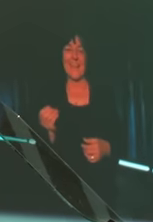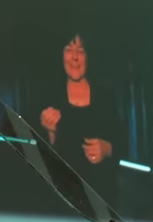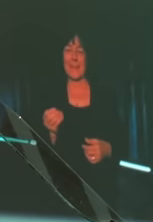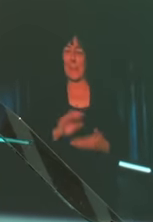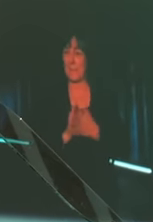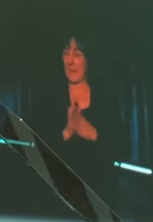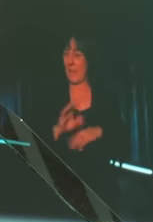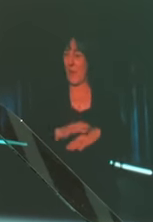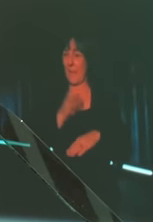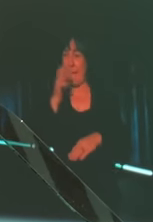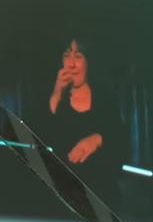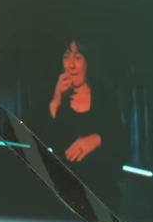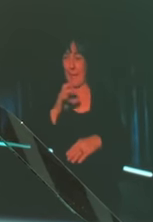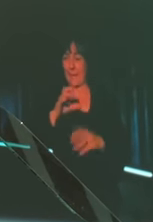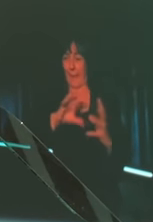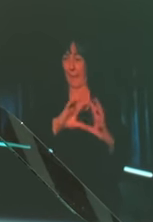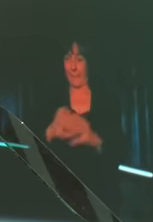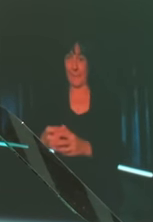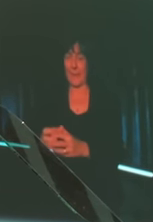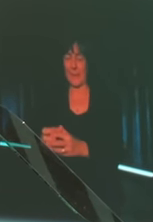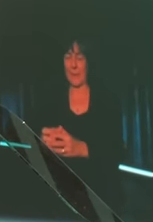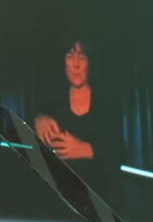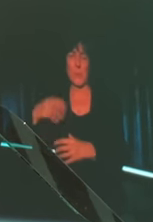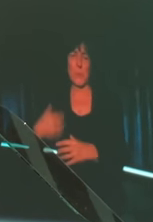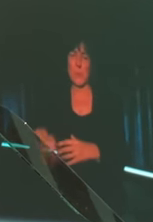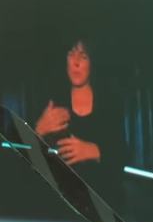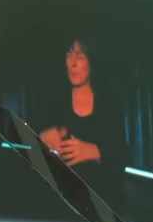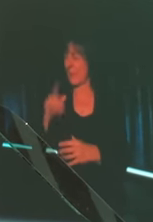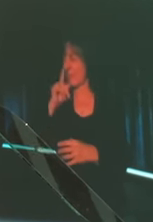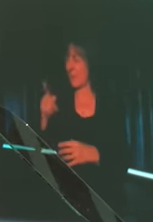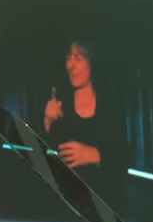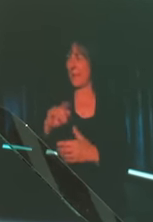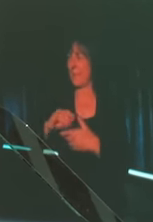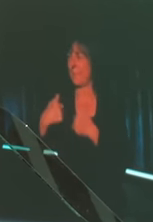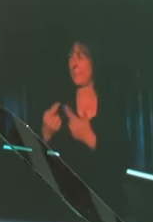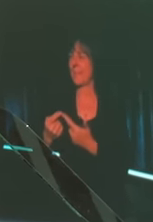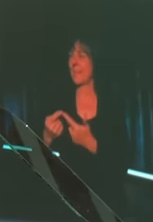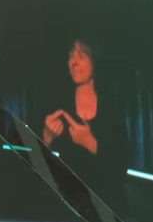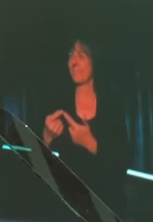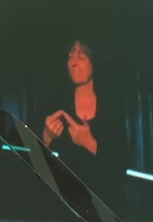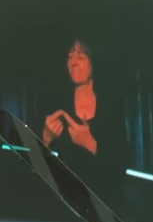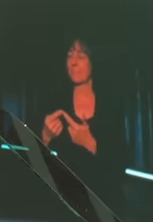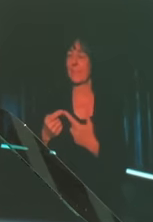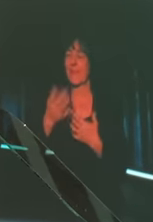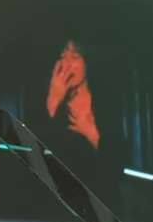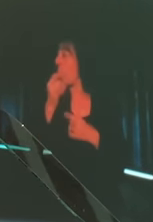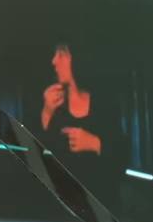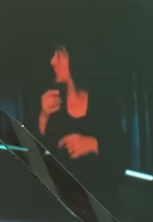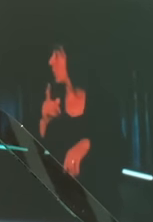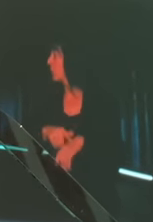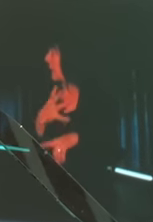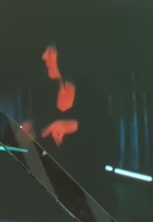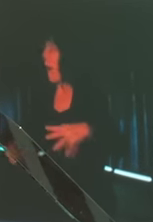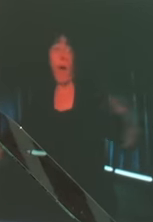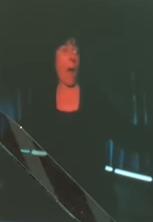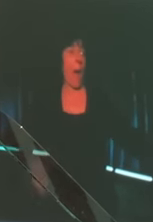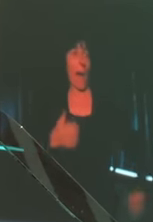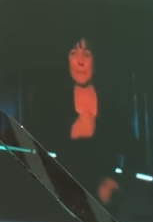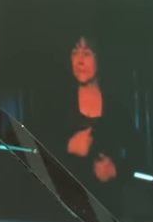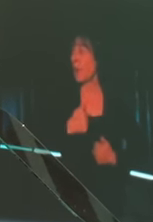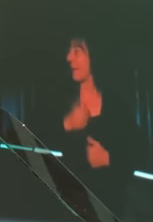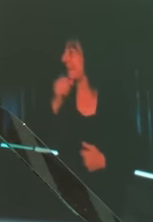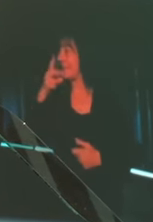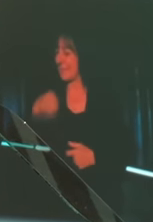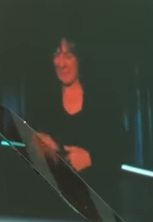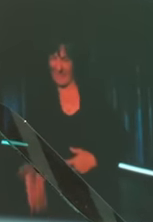being on the Ag Committee has actually been, it's been a very, very interesting, oh shoot, I'm out of time, I'm so sorry, I didn't see